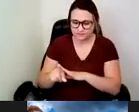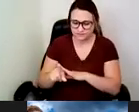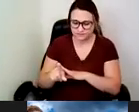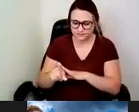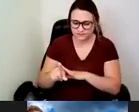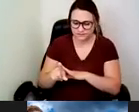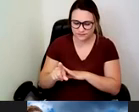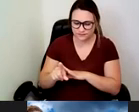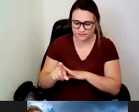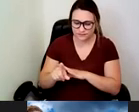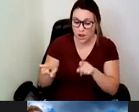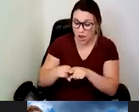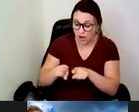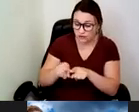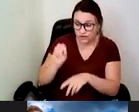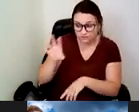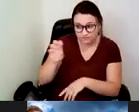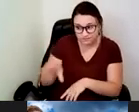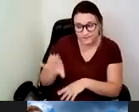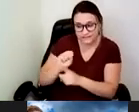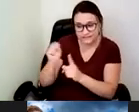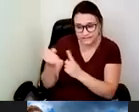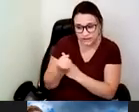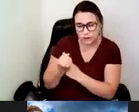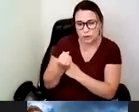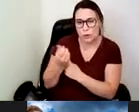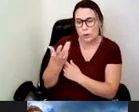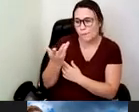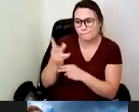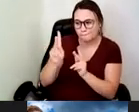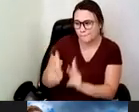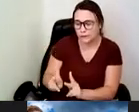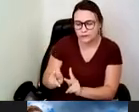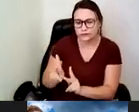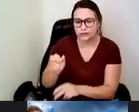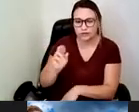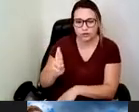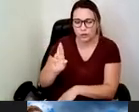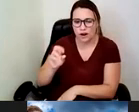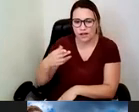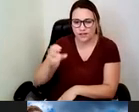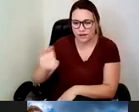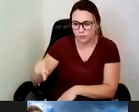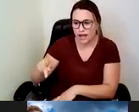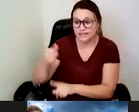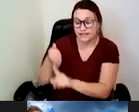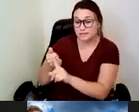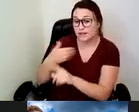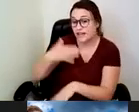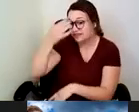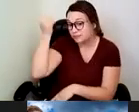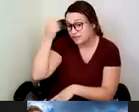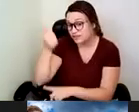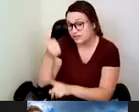I could also throw in the scenario where the person, the surrogate or the healthcare proxy, may have dementia or might have